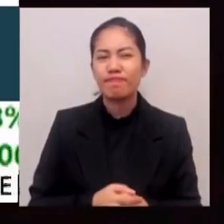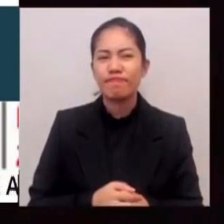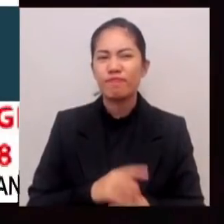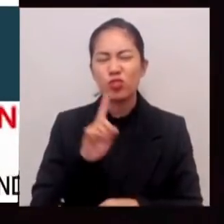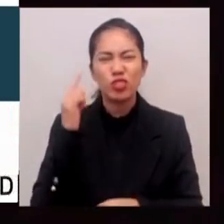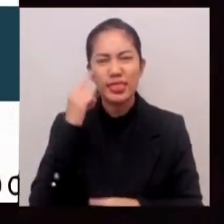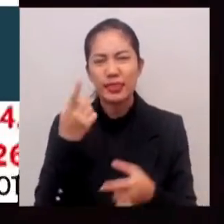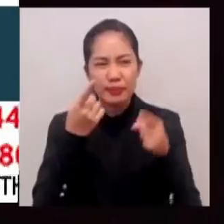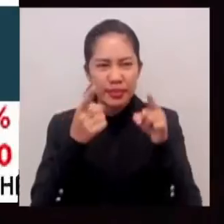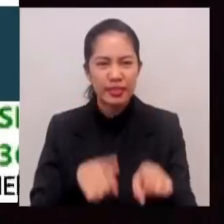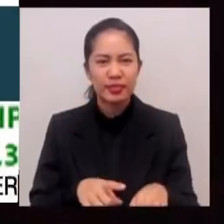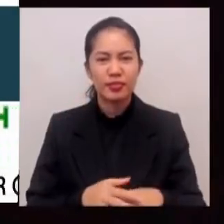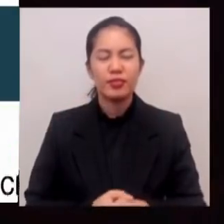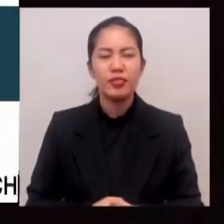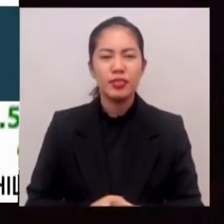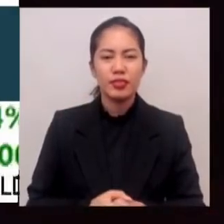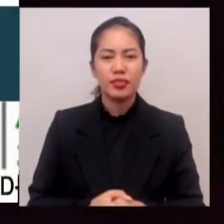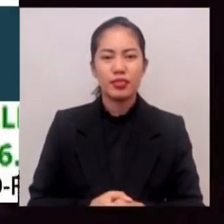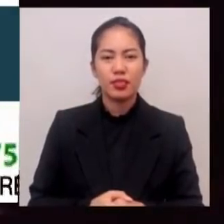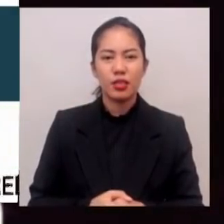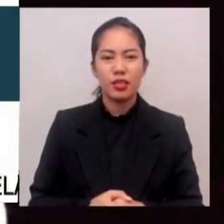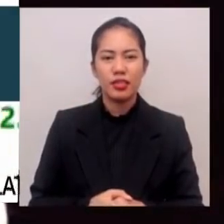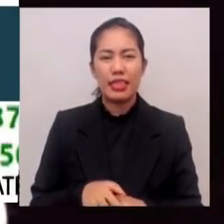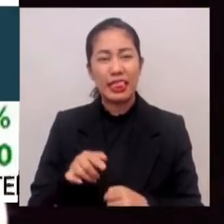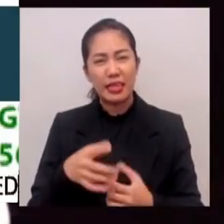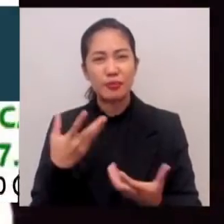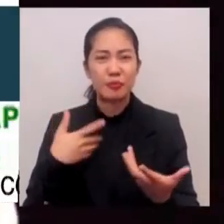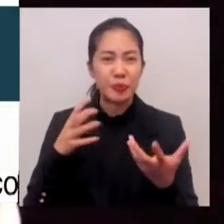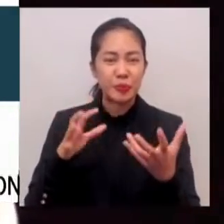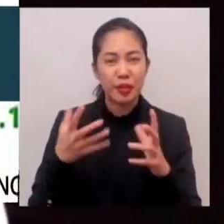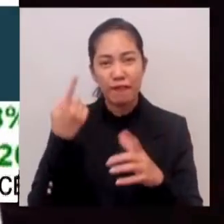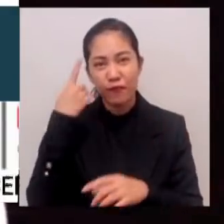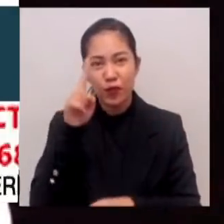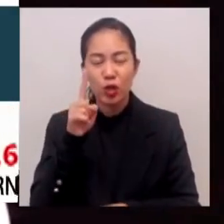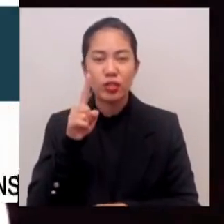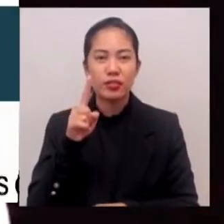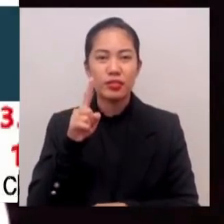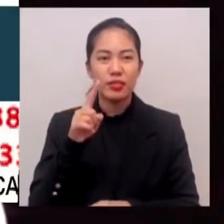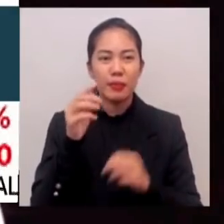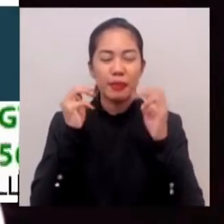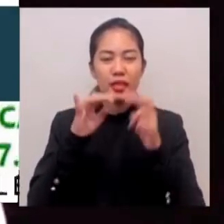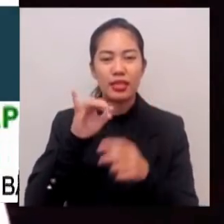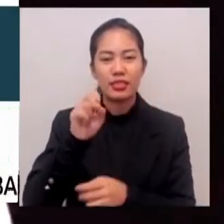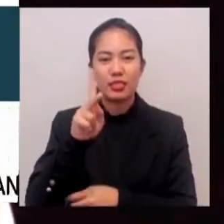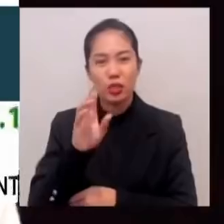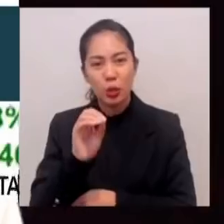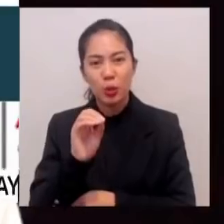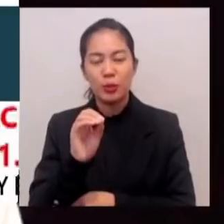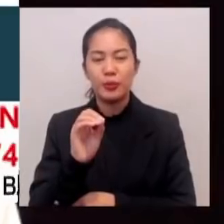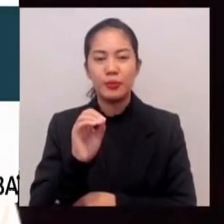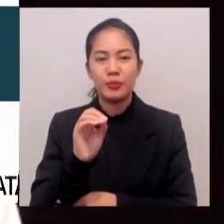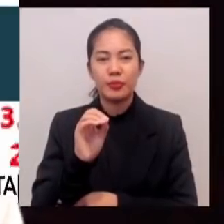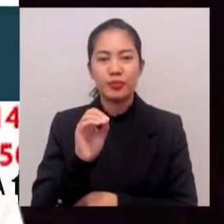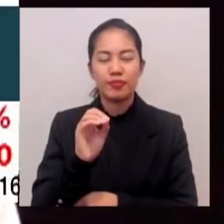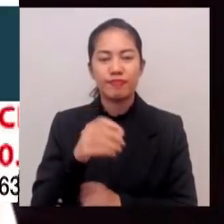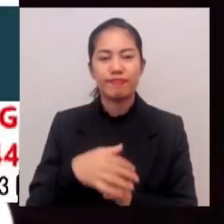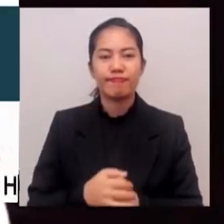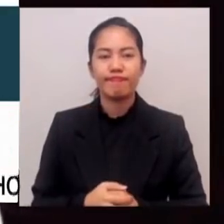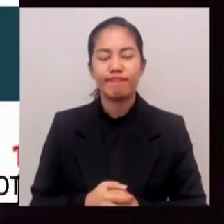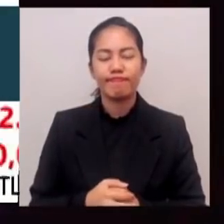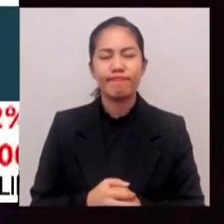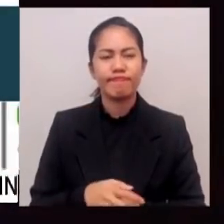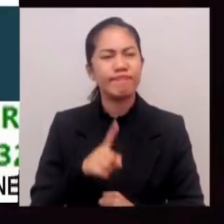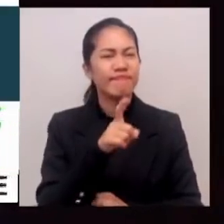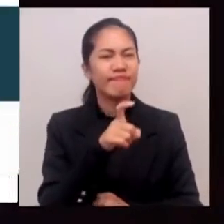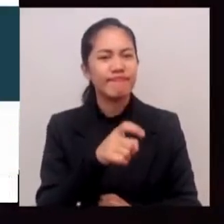of the Manila mayor? How troublesome is this for him? How worrisome is it for the candidate, Professor?